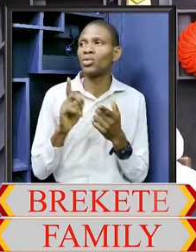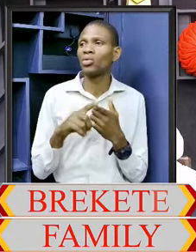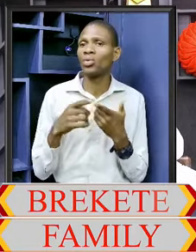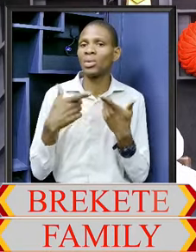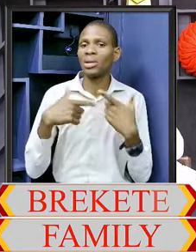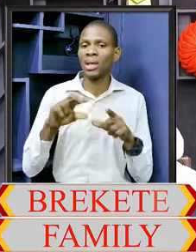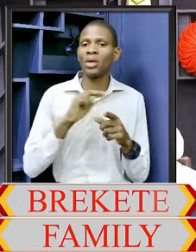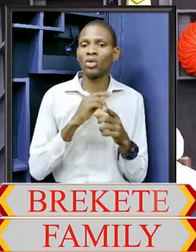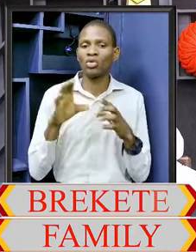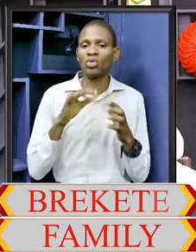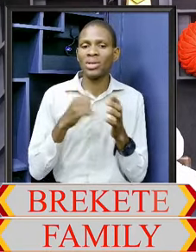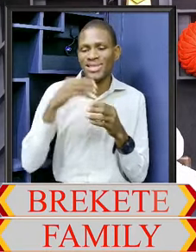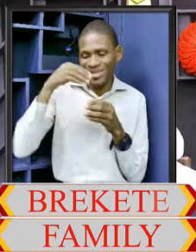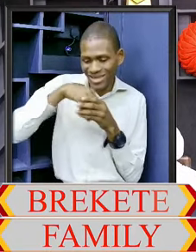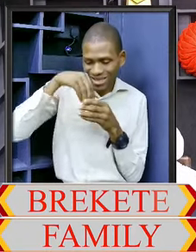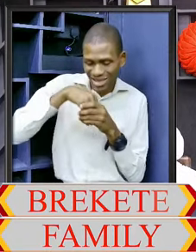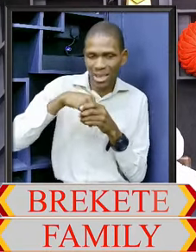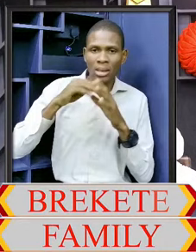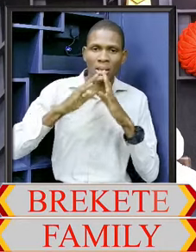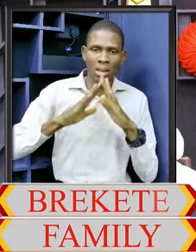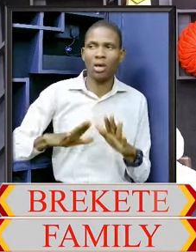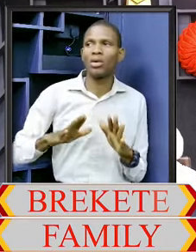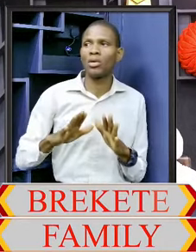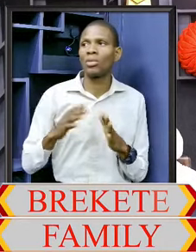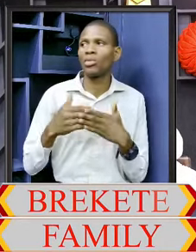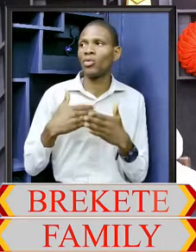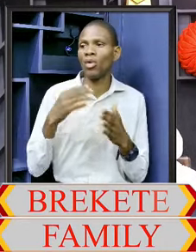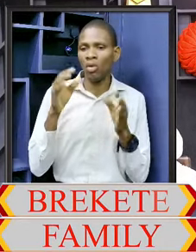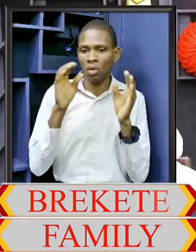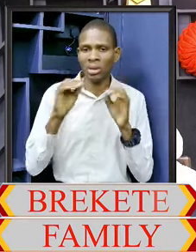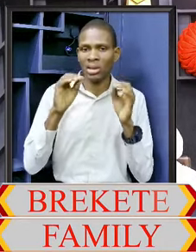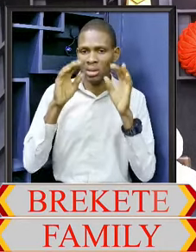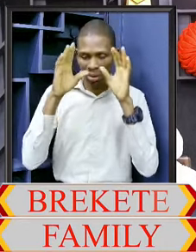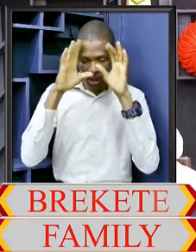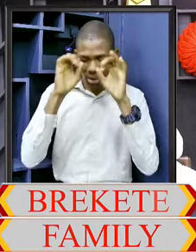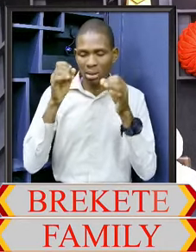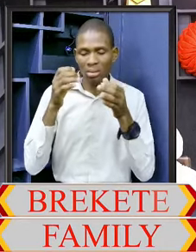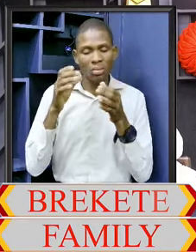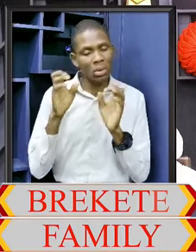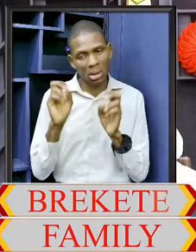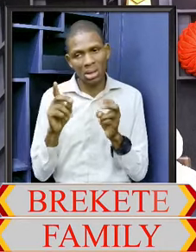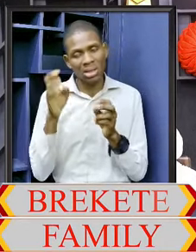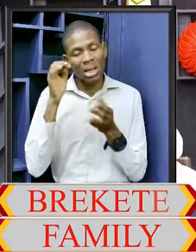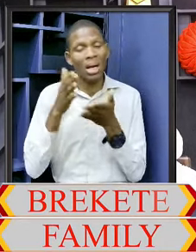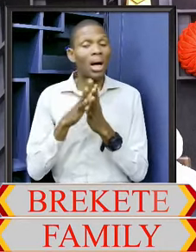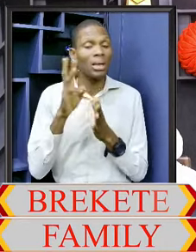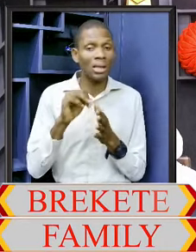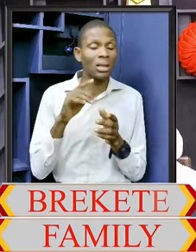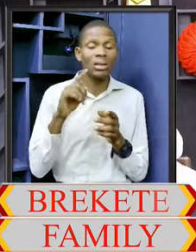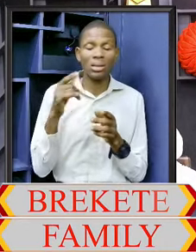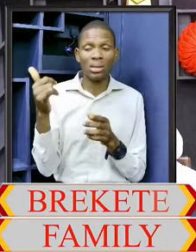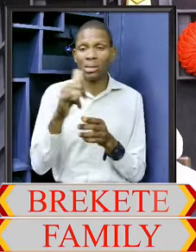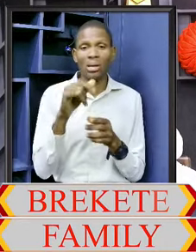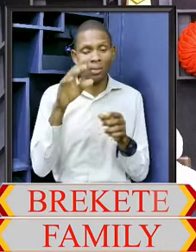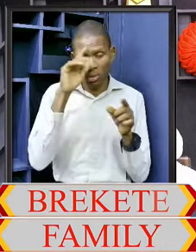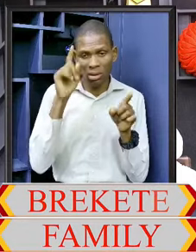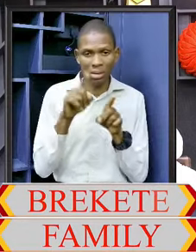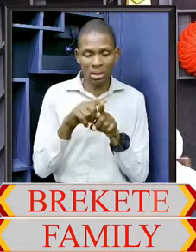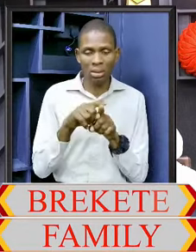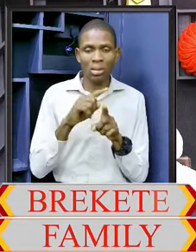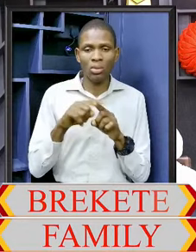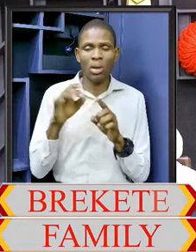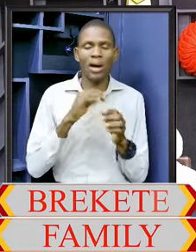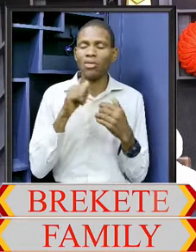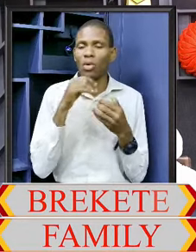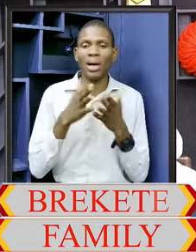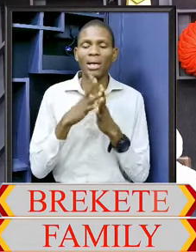it in-house. Before ordinary president say, he have asked them, they have agreed, but I have not asked the